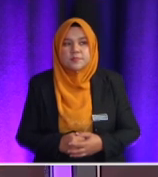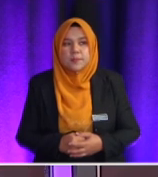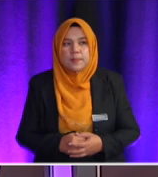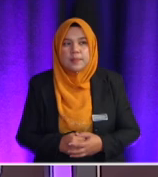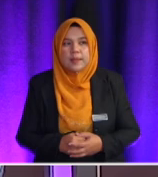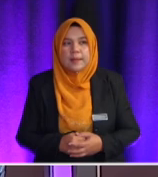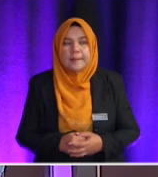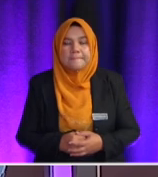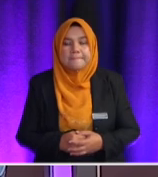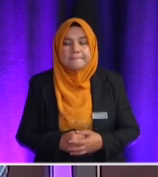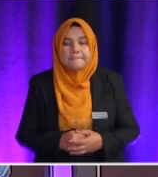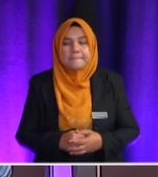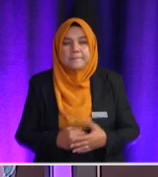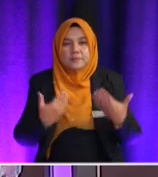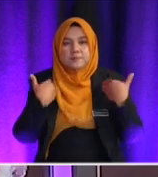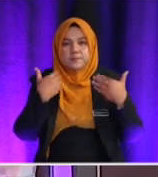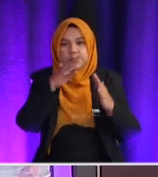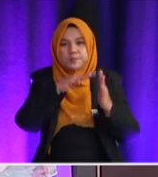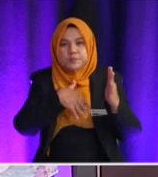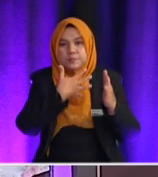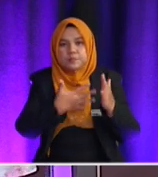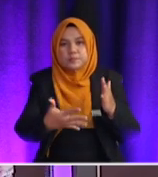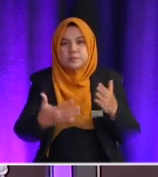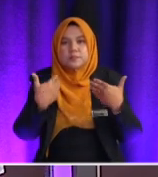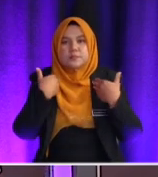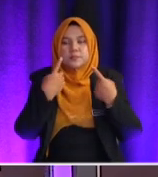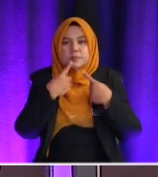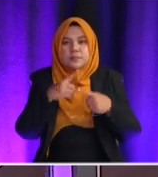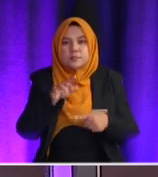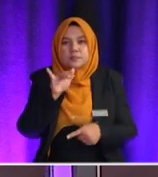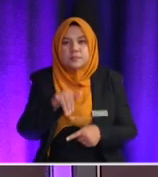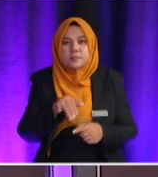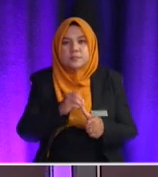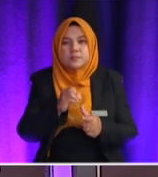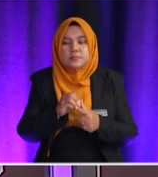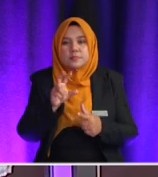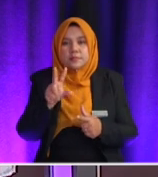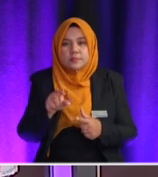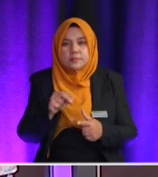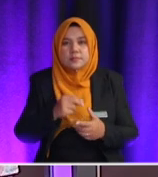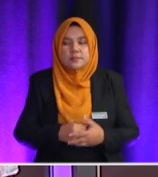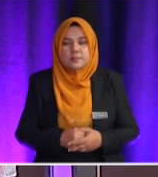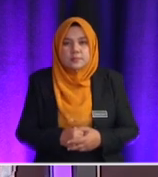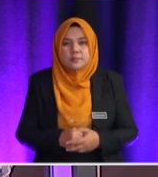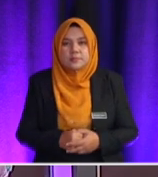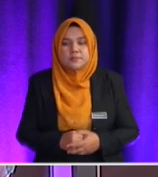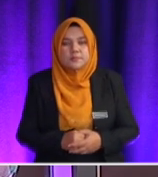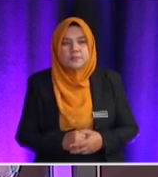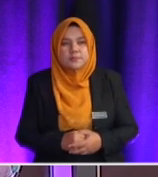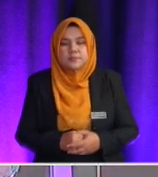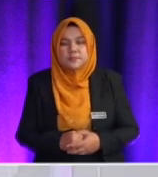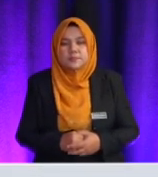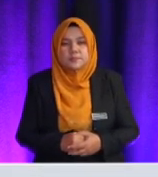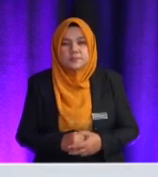table, yeah? Mm-hmm. So we have yes or no. So the answer and the choice is yours. Okay, so take a look at the